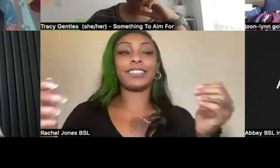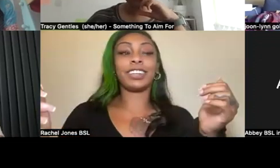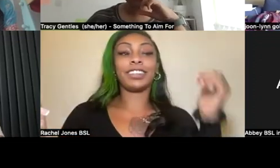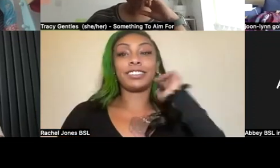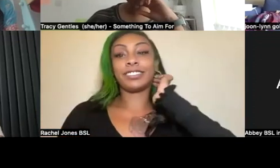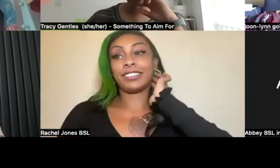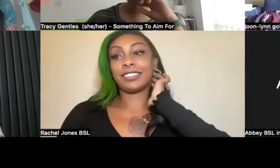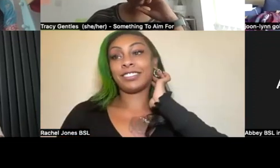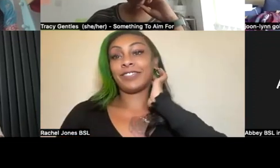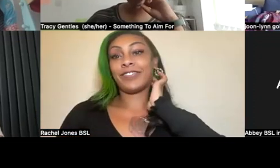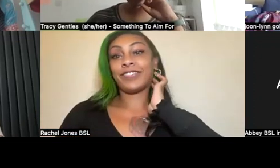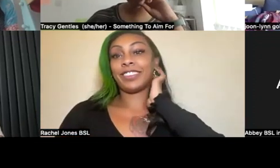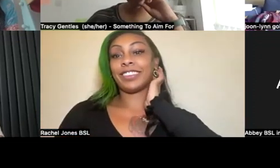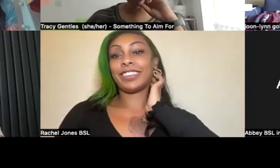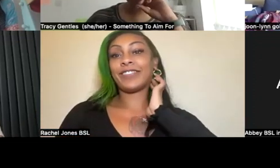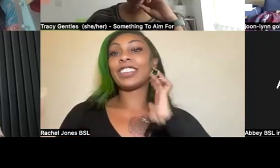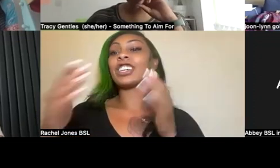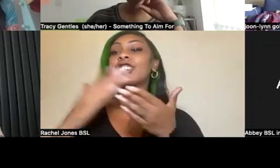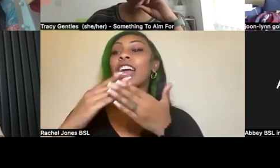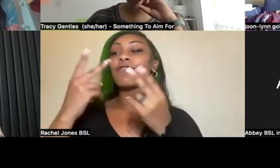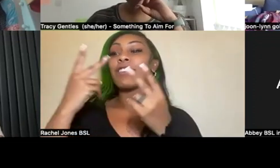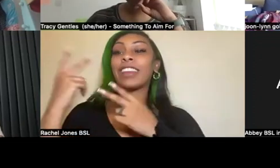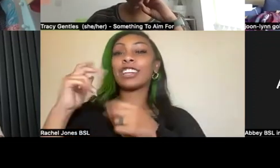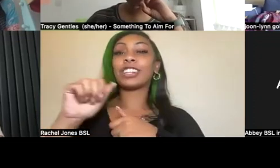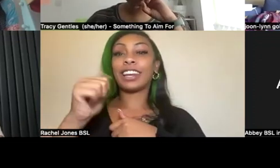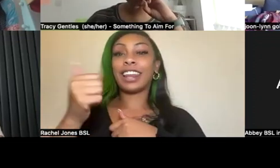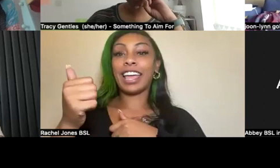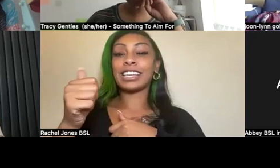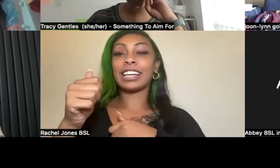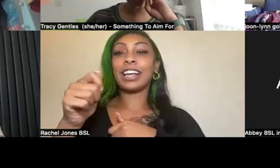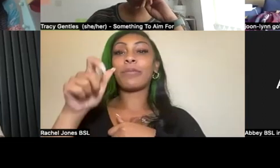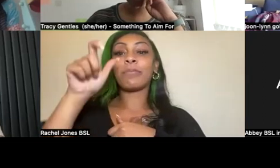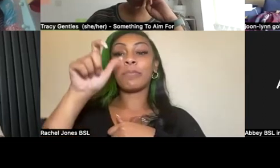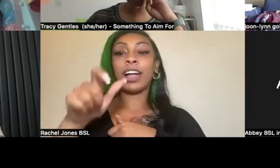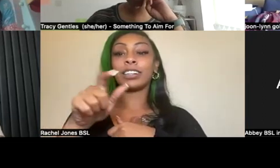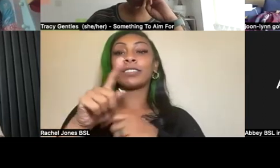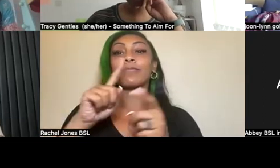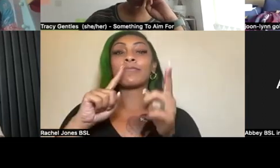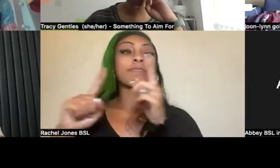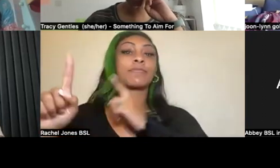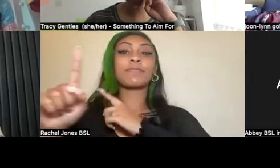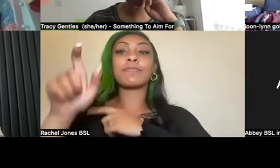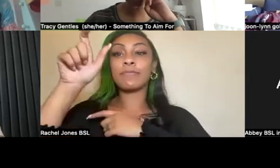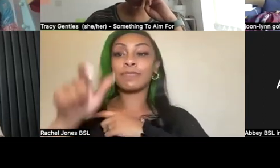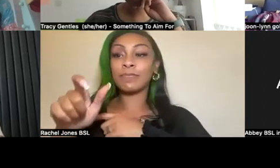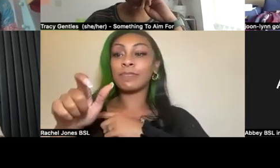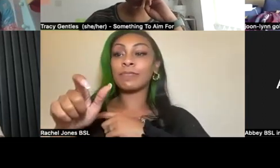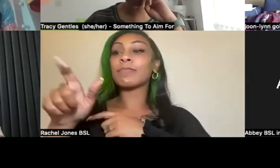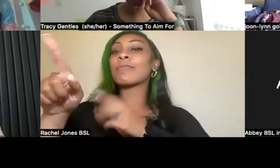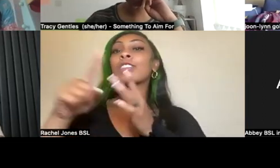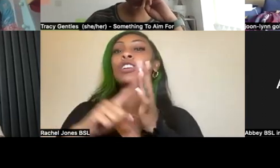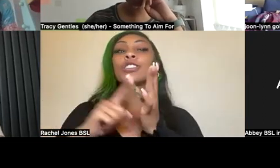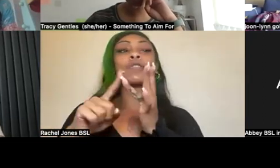share his reflections next. And then I think we're going to hand from person to person before Joon-Lynn then invites comments from